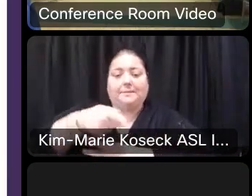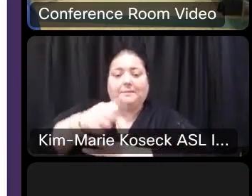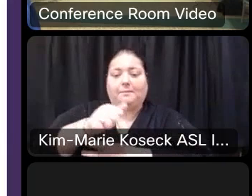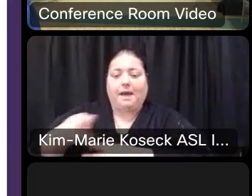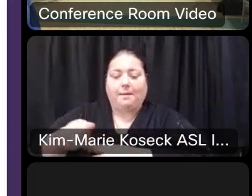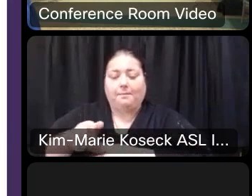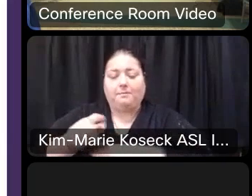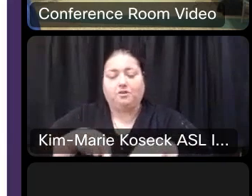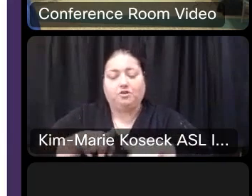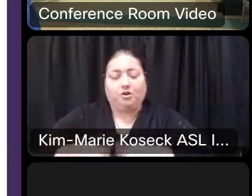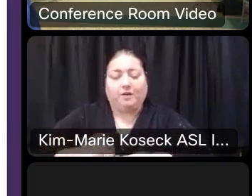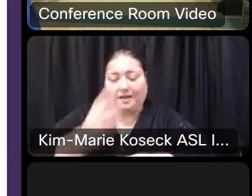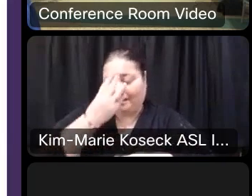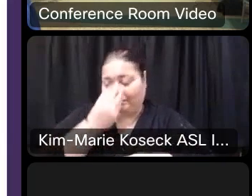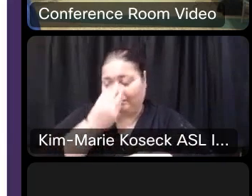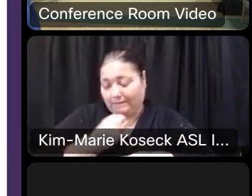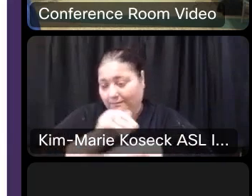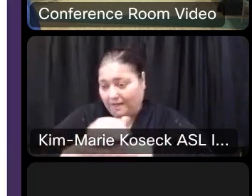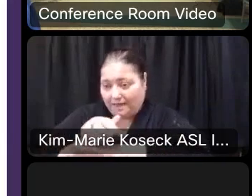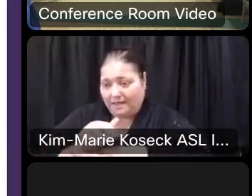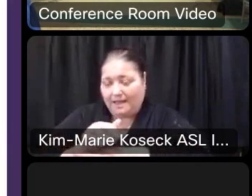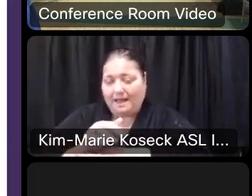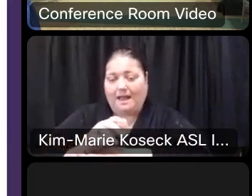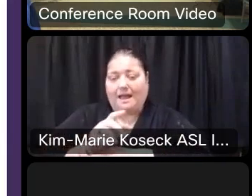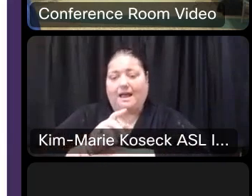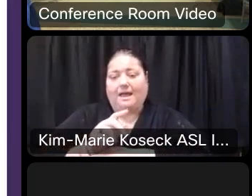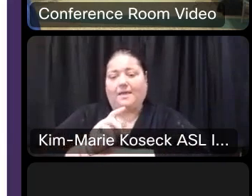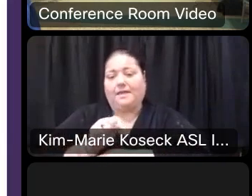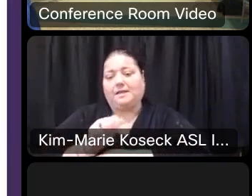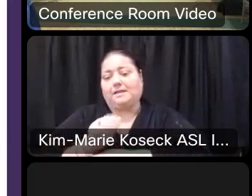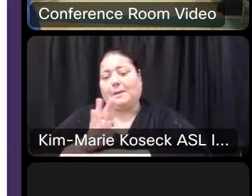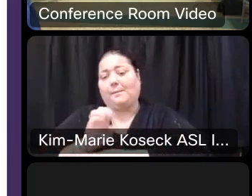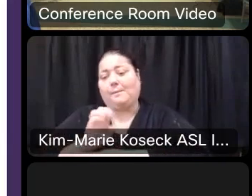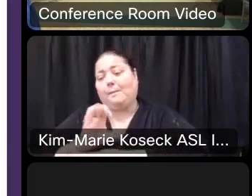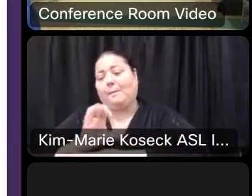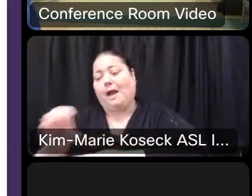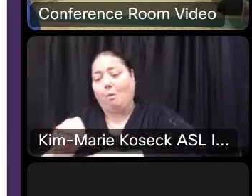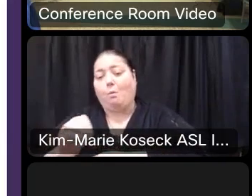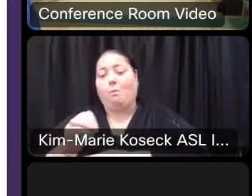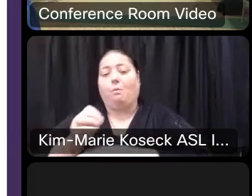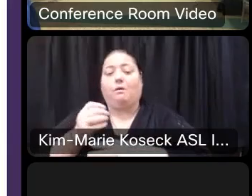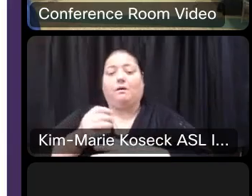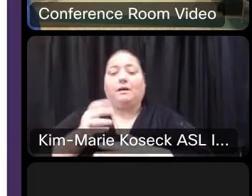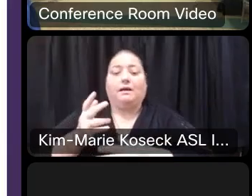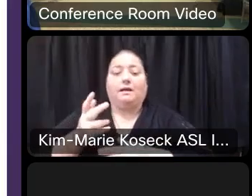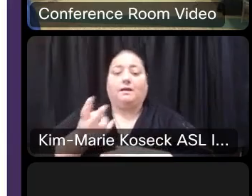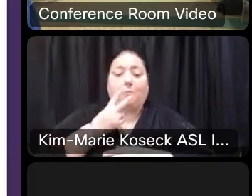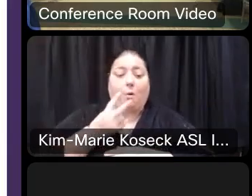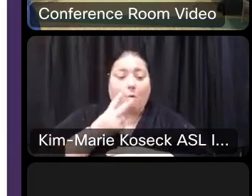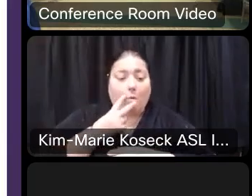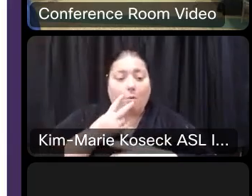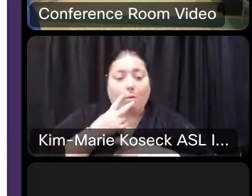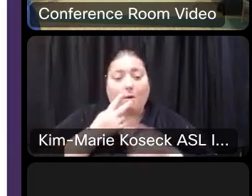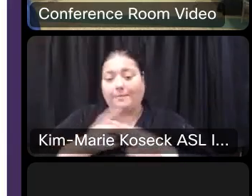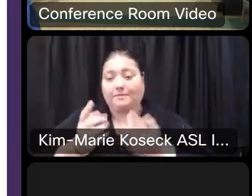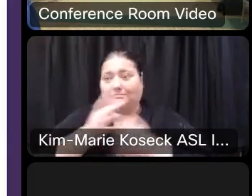night, or in and if that tobacco gets under the vent from the bedroom that's back to back to the person's bedroom,